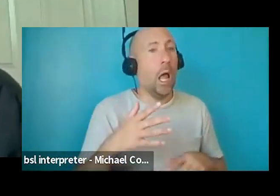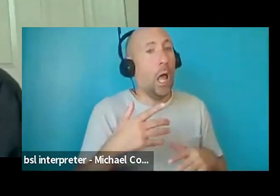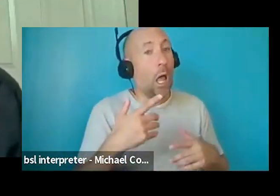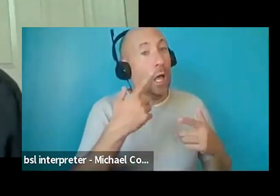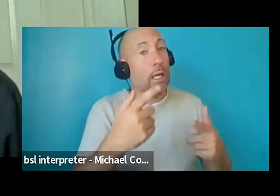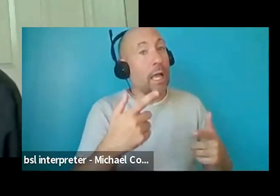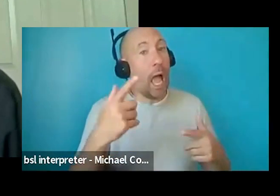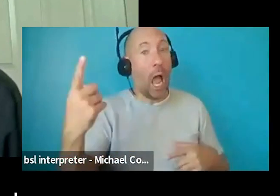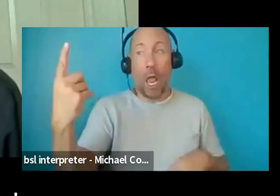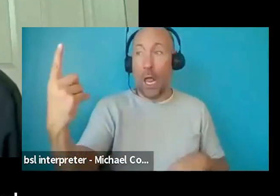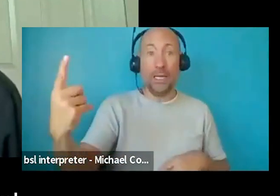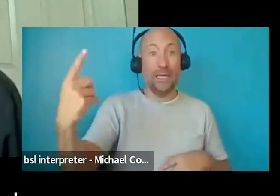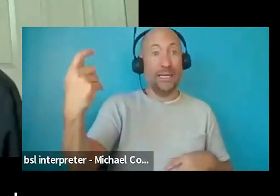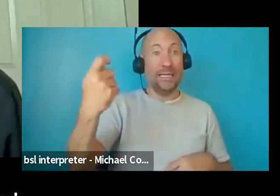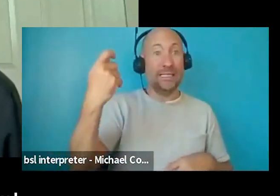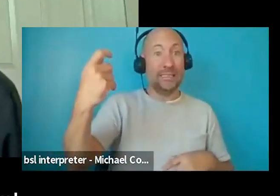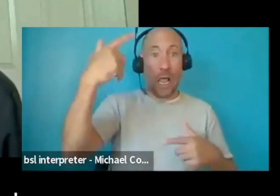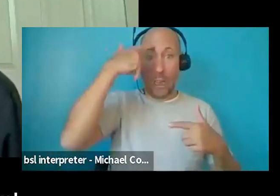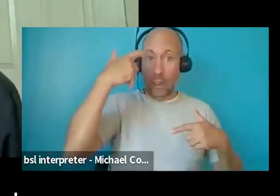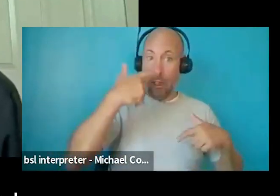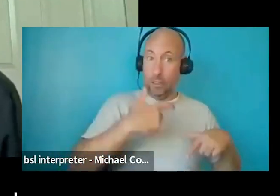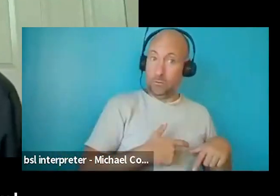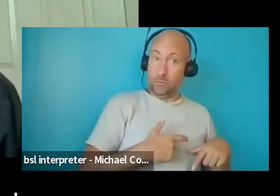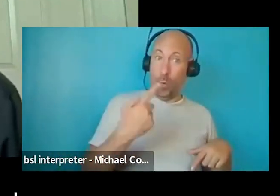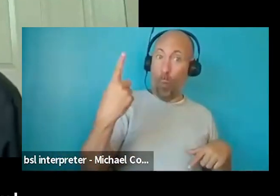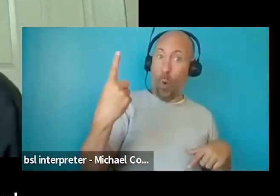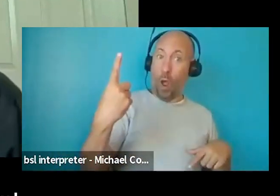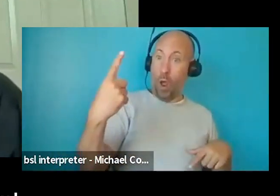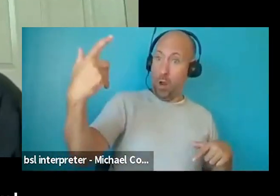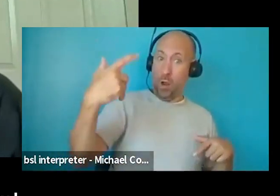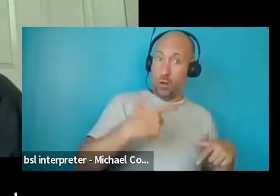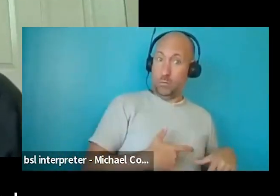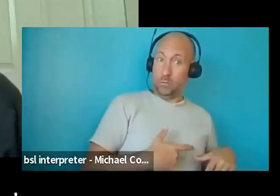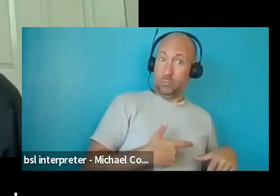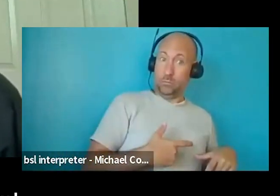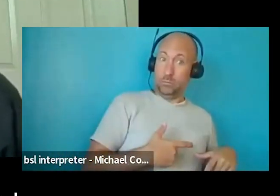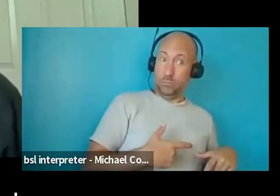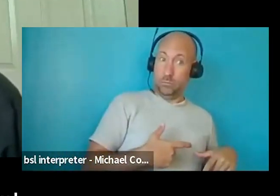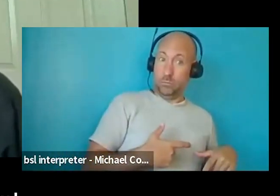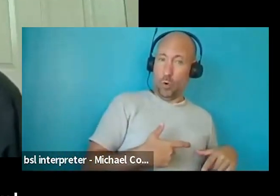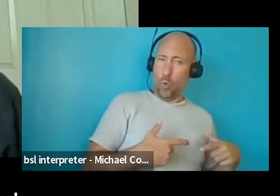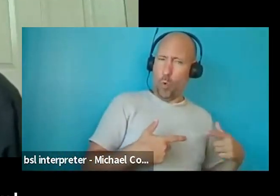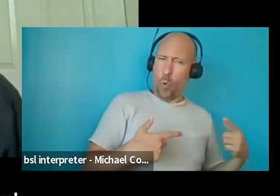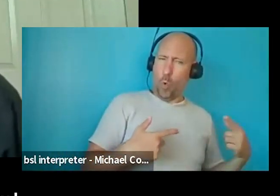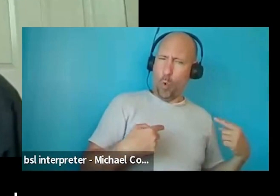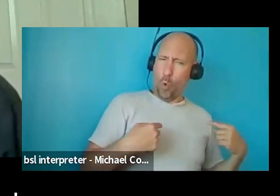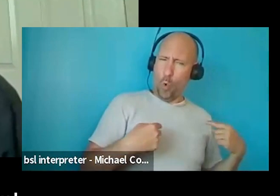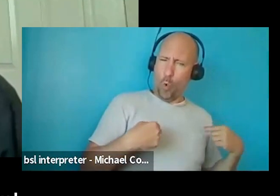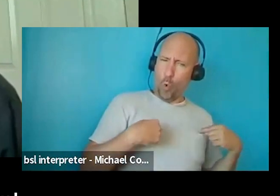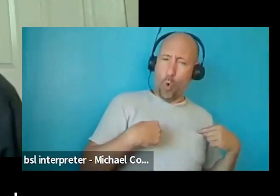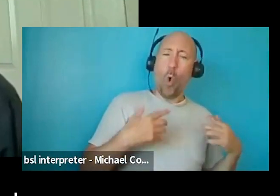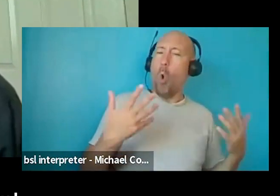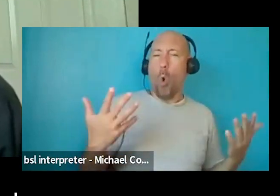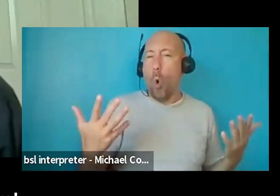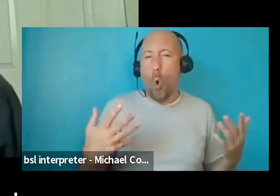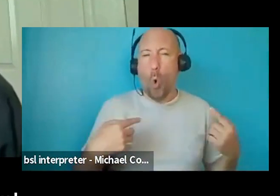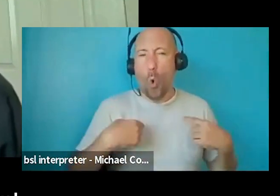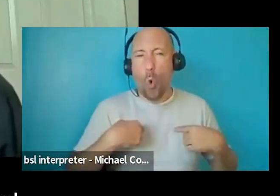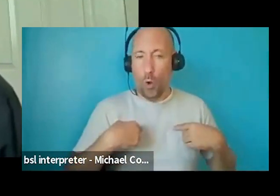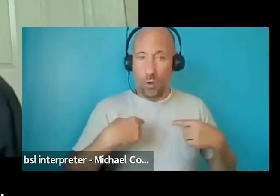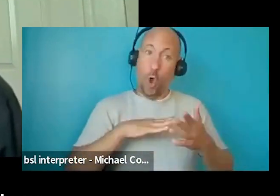artists from Italy and for UK organizations to travel to host in Italy within the